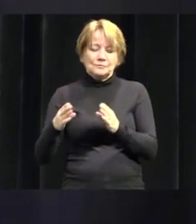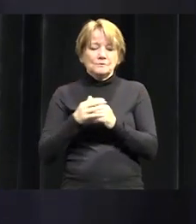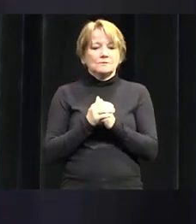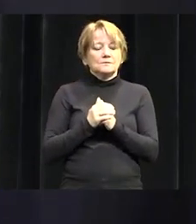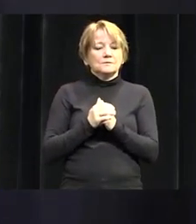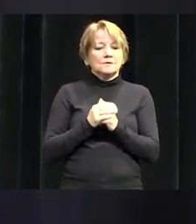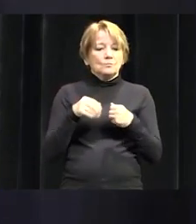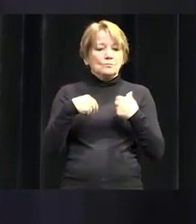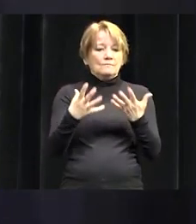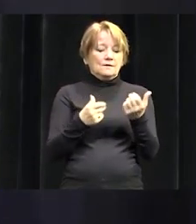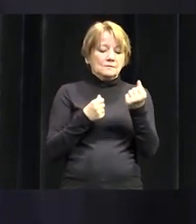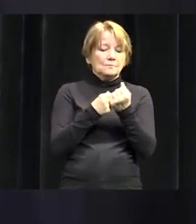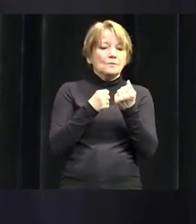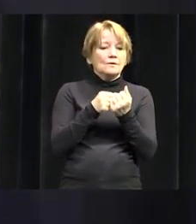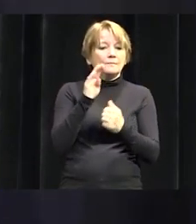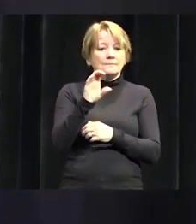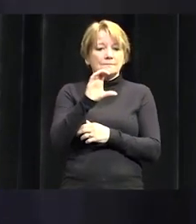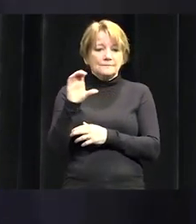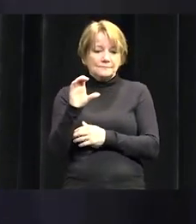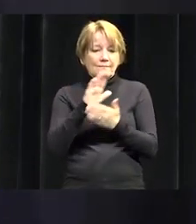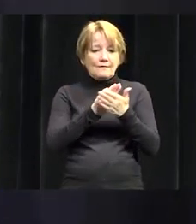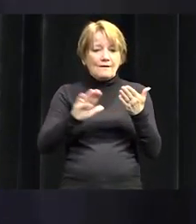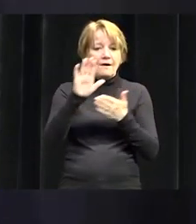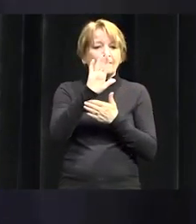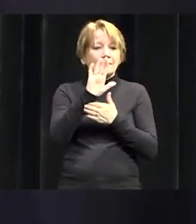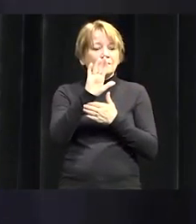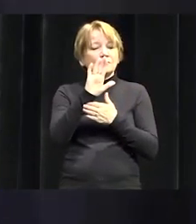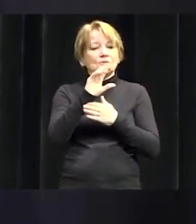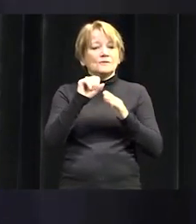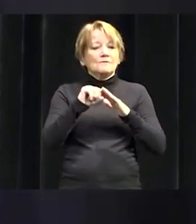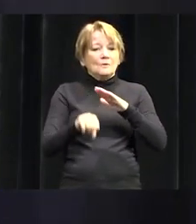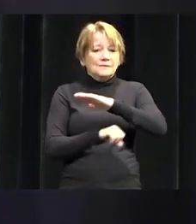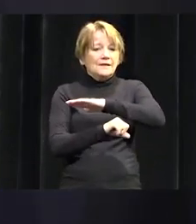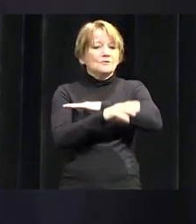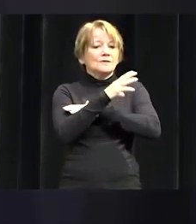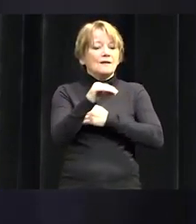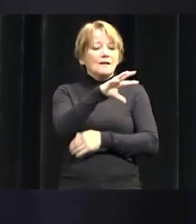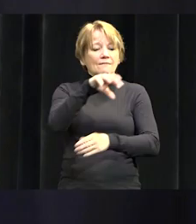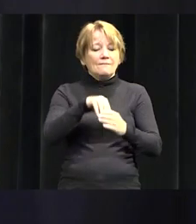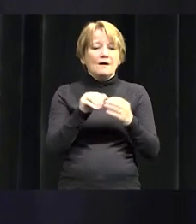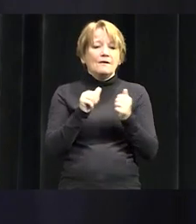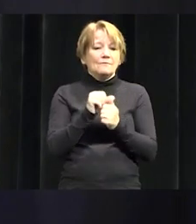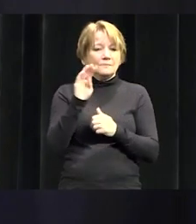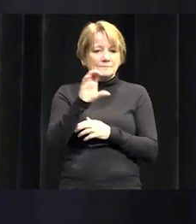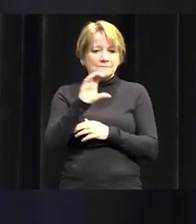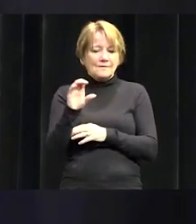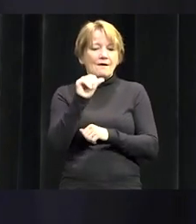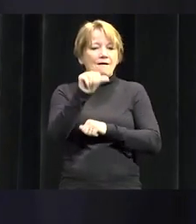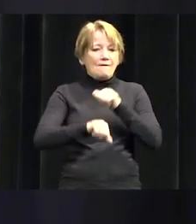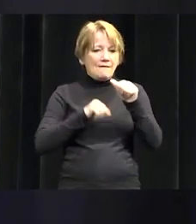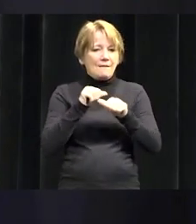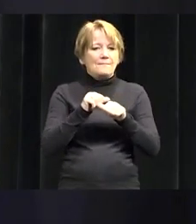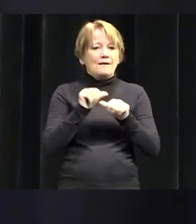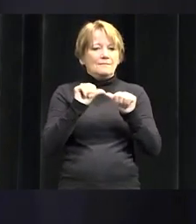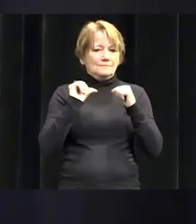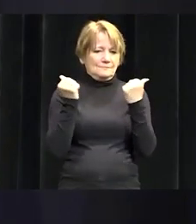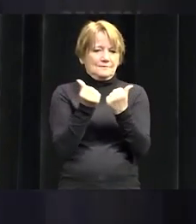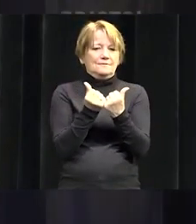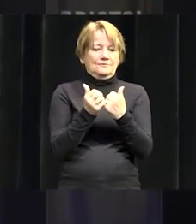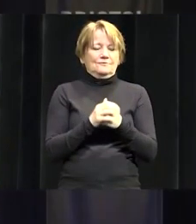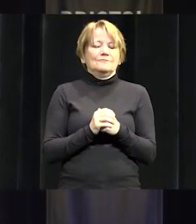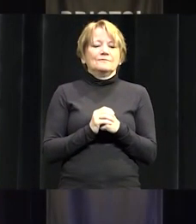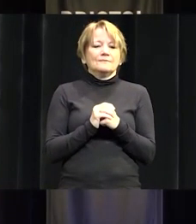support to the Bristol Community College Foundation and getting involved with the Bristol Community College Alumni